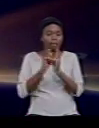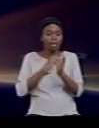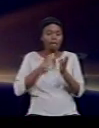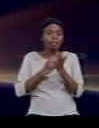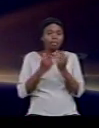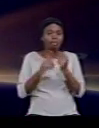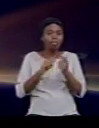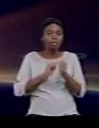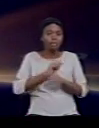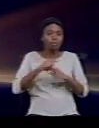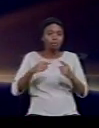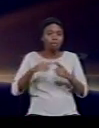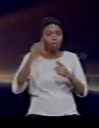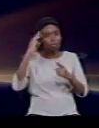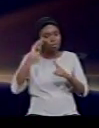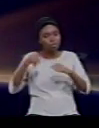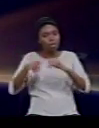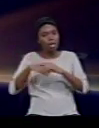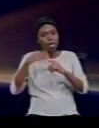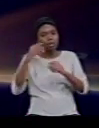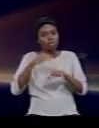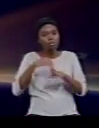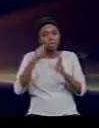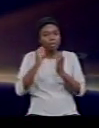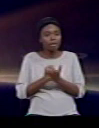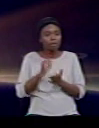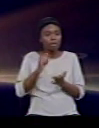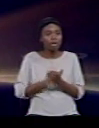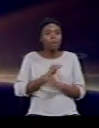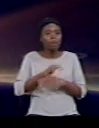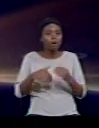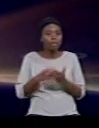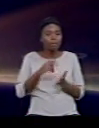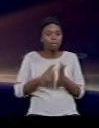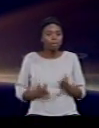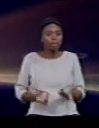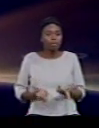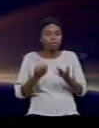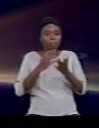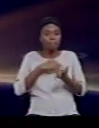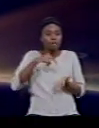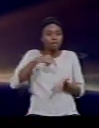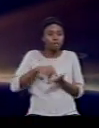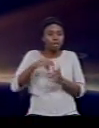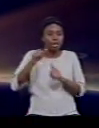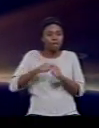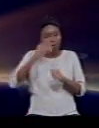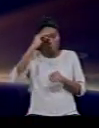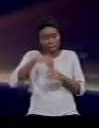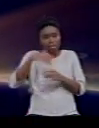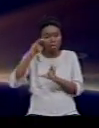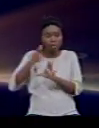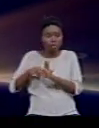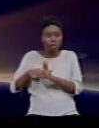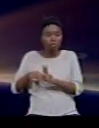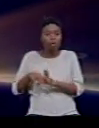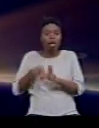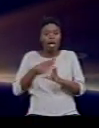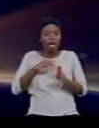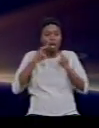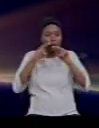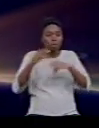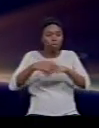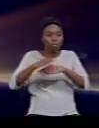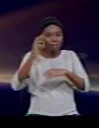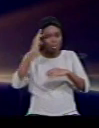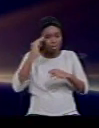pass, when Moses went out unto the tabernacle, that all the people rose up, and stood every man at his tent door, and looked